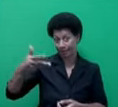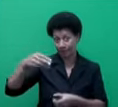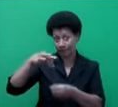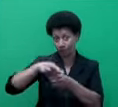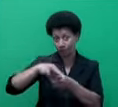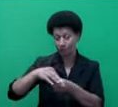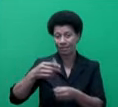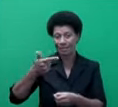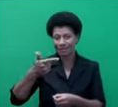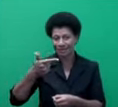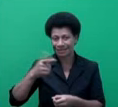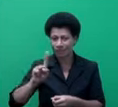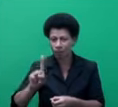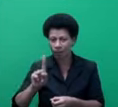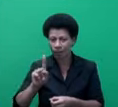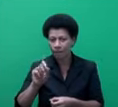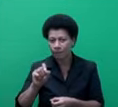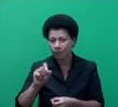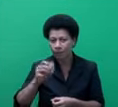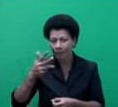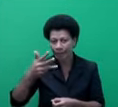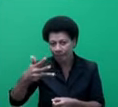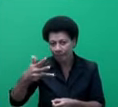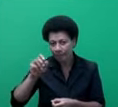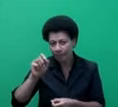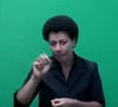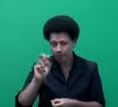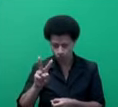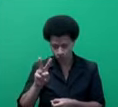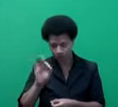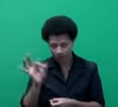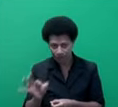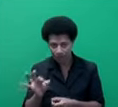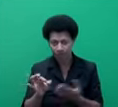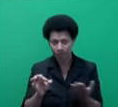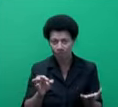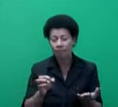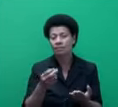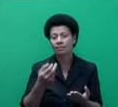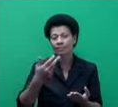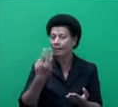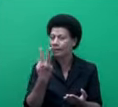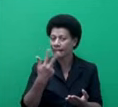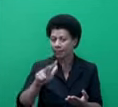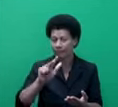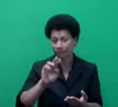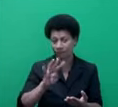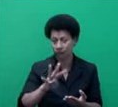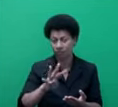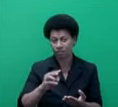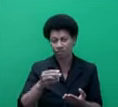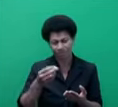was 71.92%. The voter turnout in 2014 was 84.6%. The voter turnout